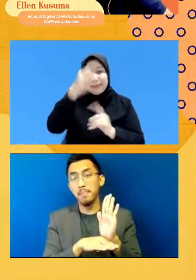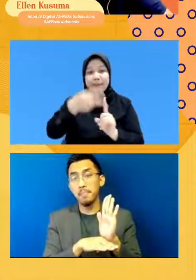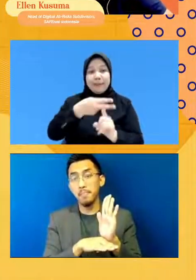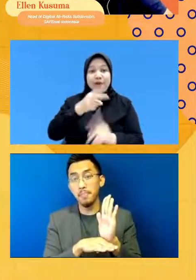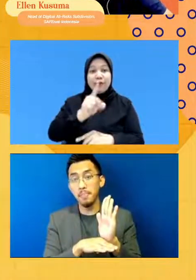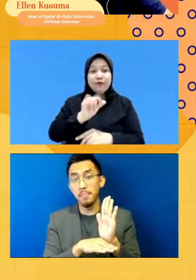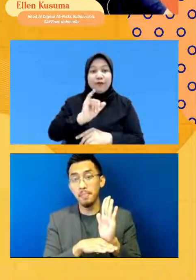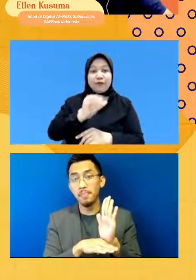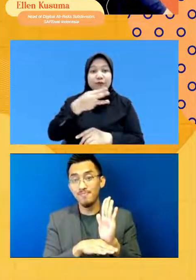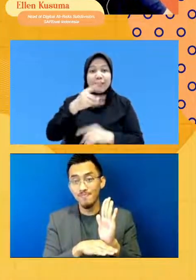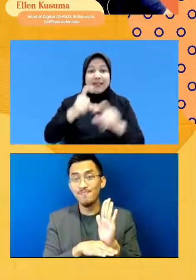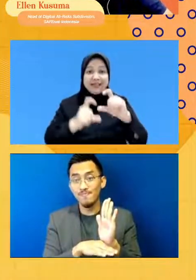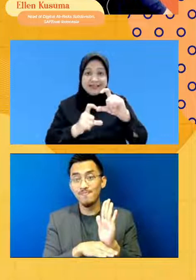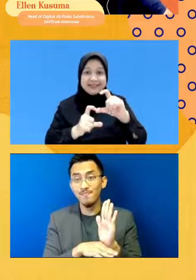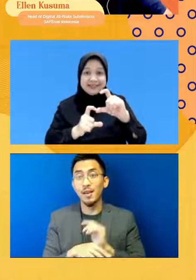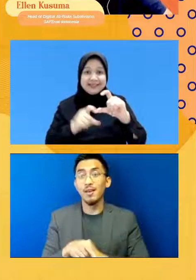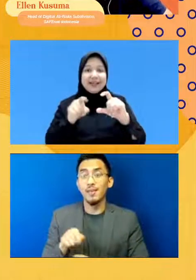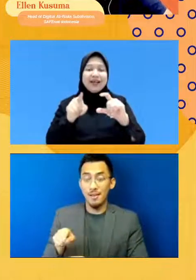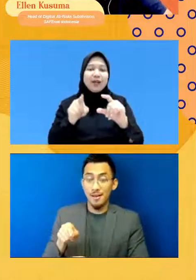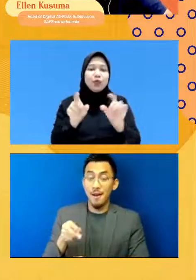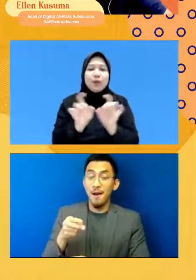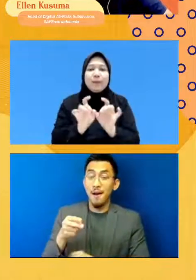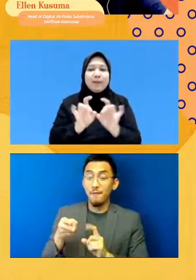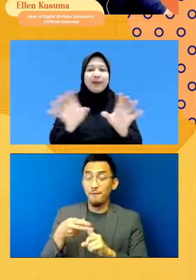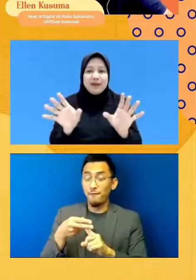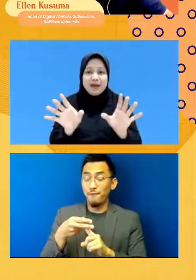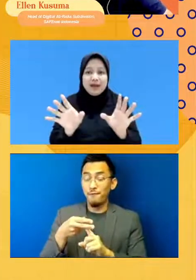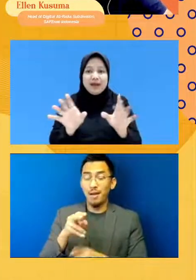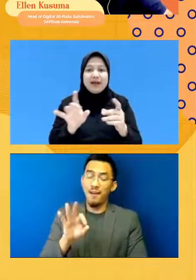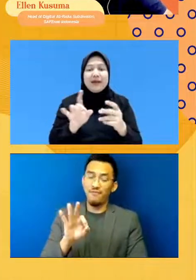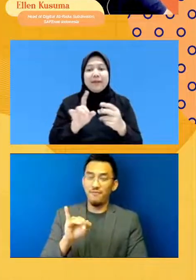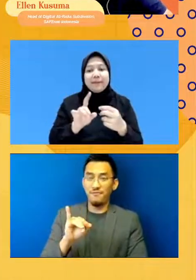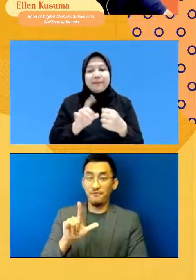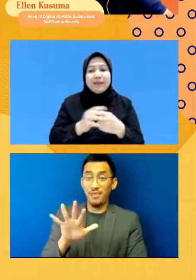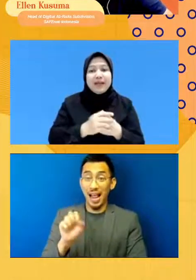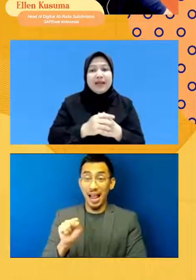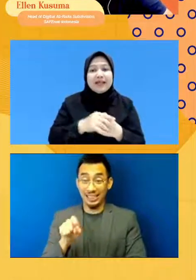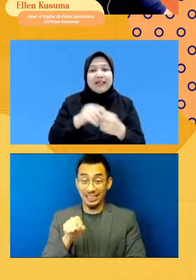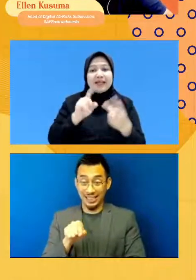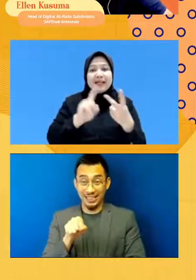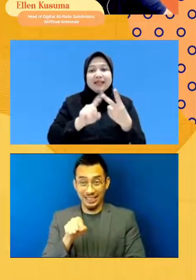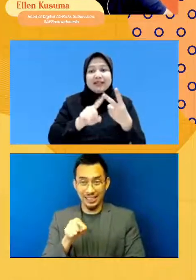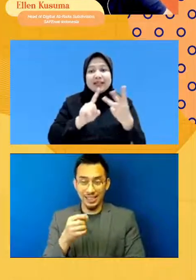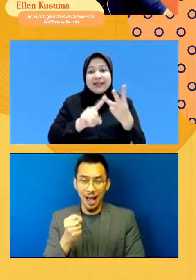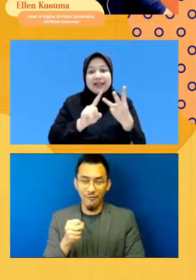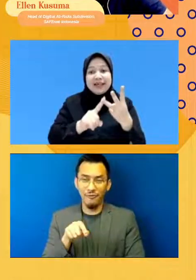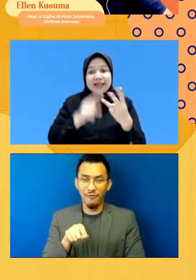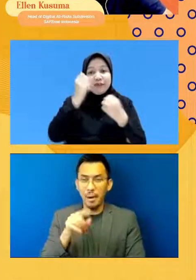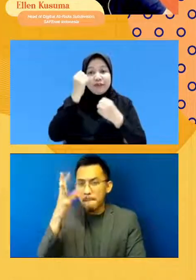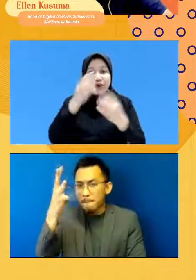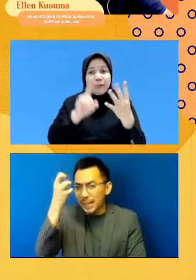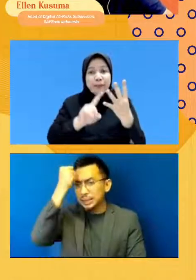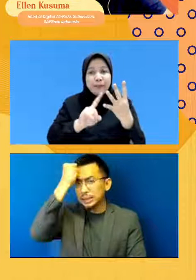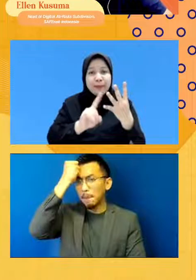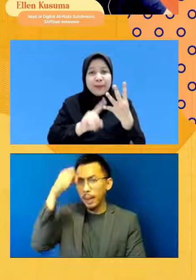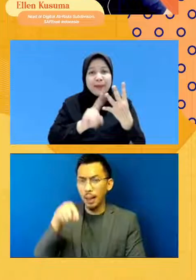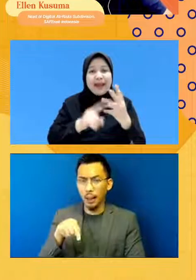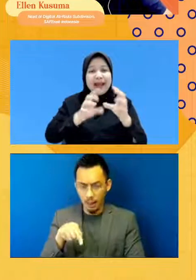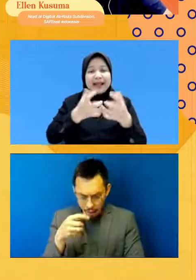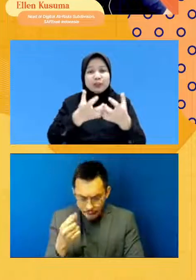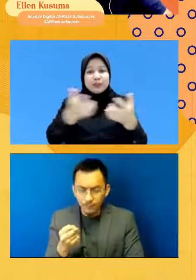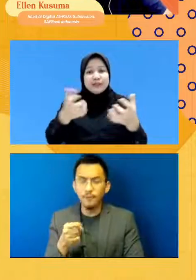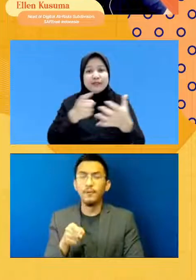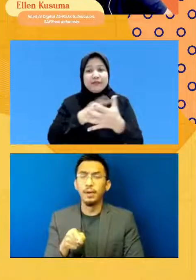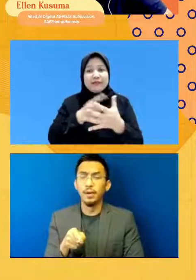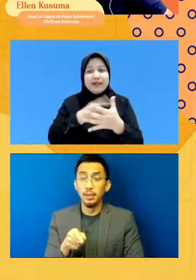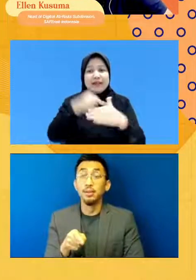freely given, reversible, informed, enthusiastic, and specific. And then there is privacy policy